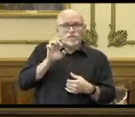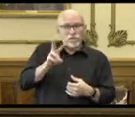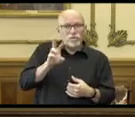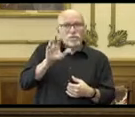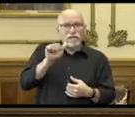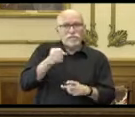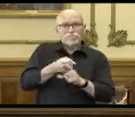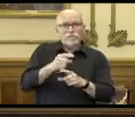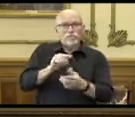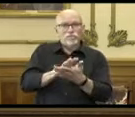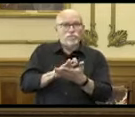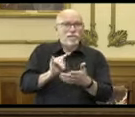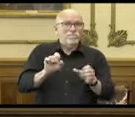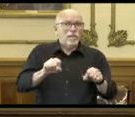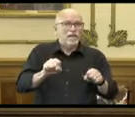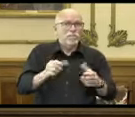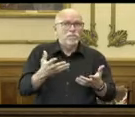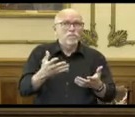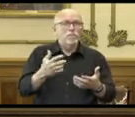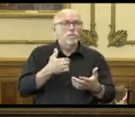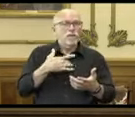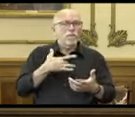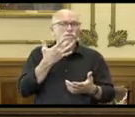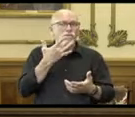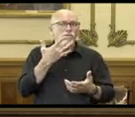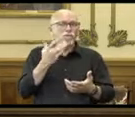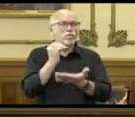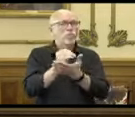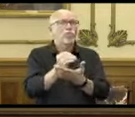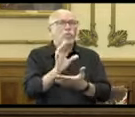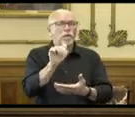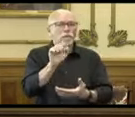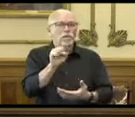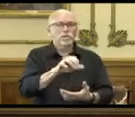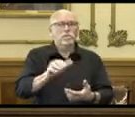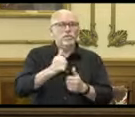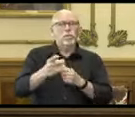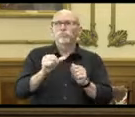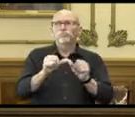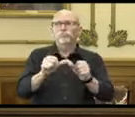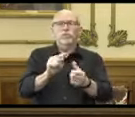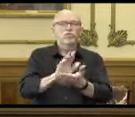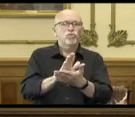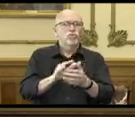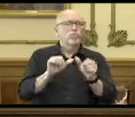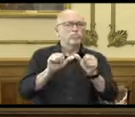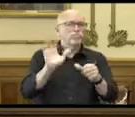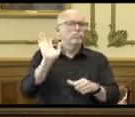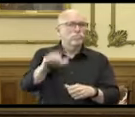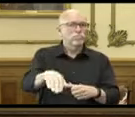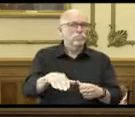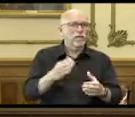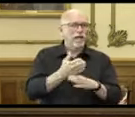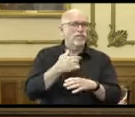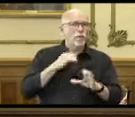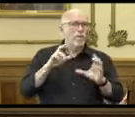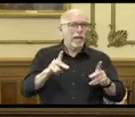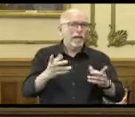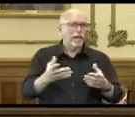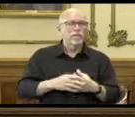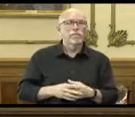in schools as possible, we'd like to actually have that be zero so that everyone can stay in school continuously after we go back